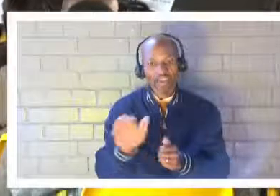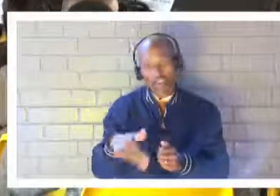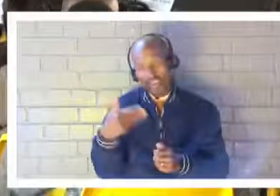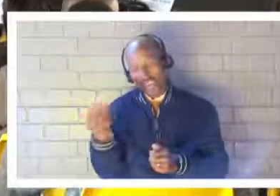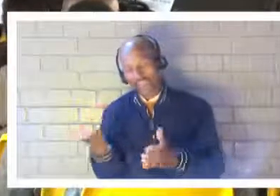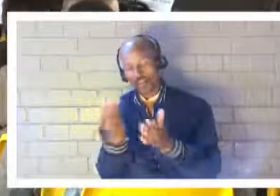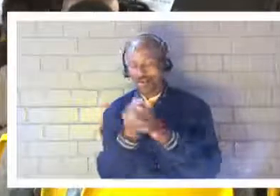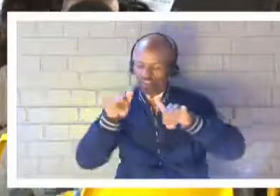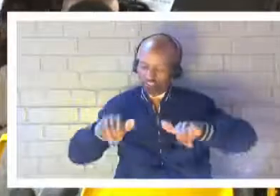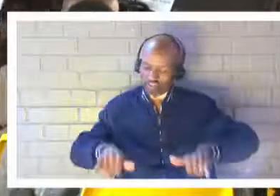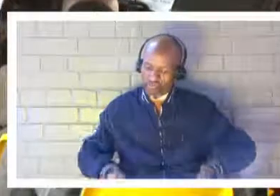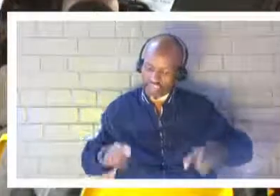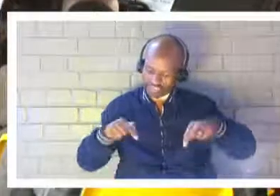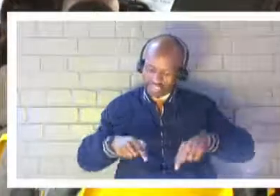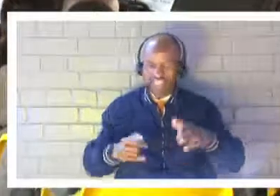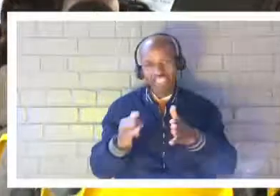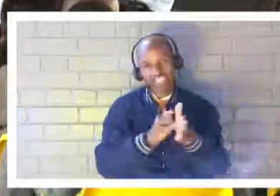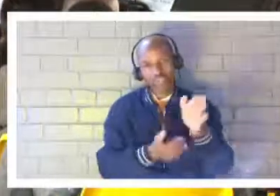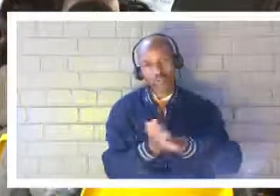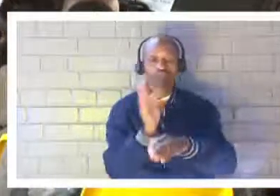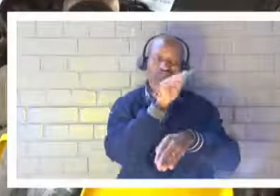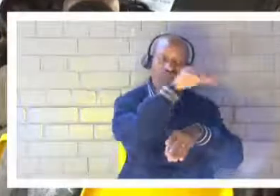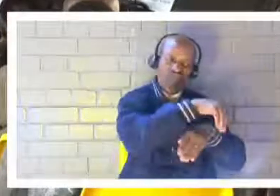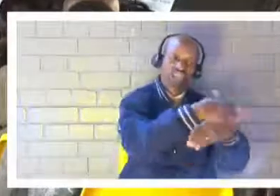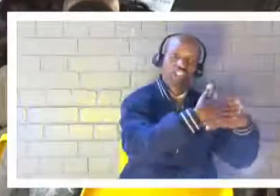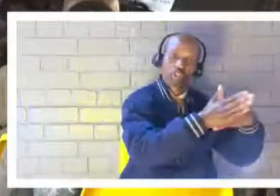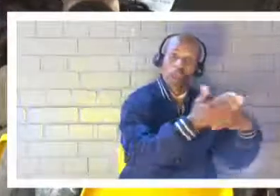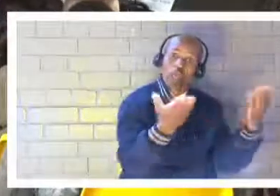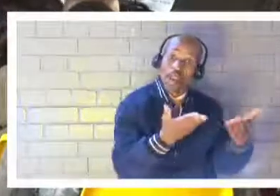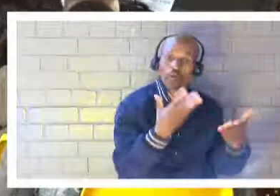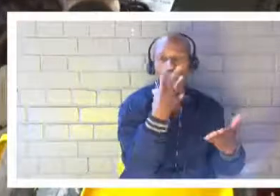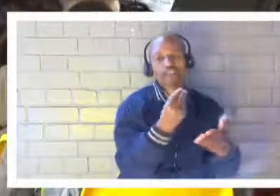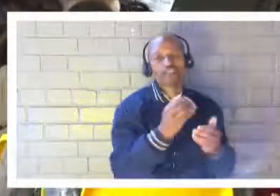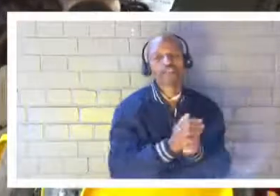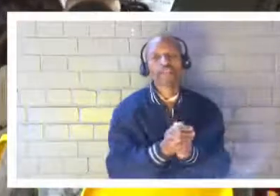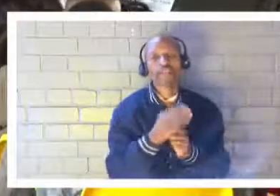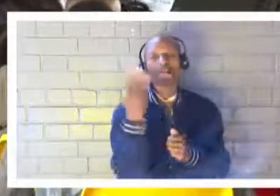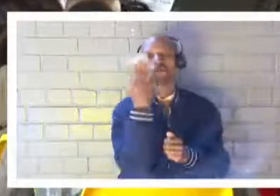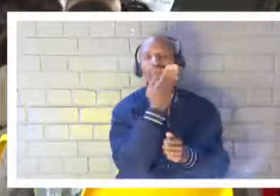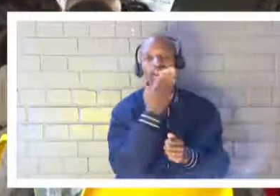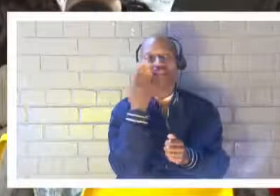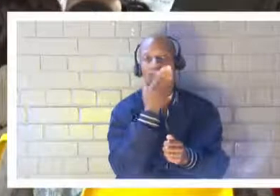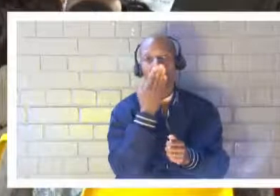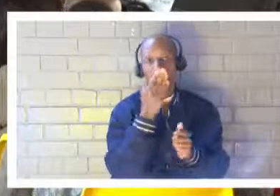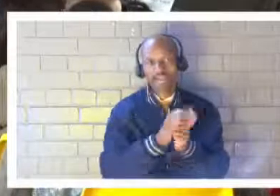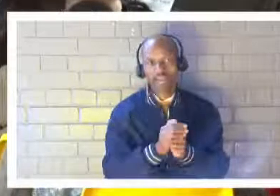Others will remain here. Others will just go next door in the where we had our breakfast